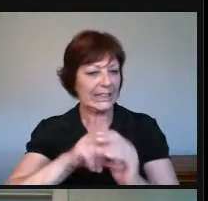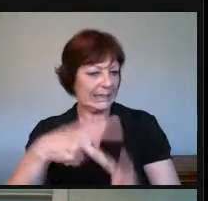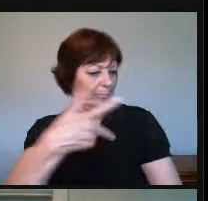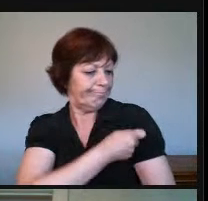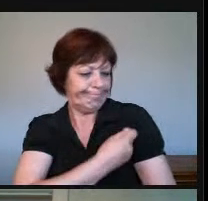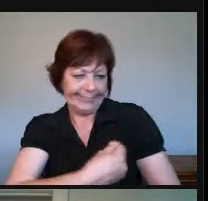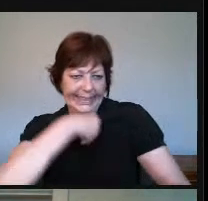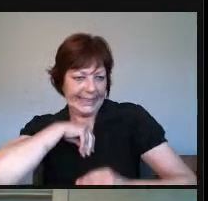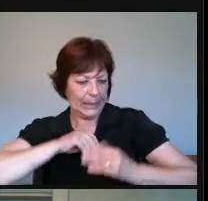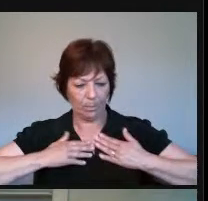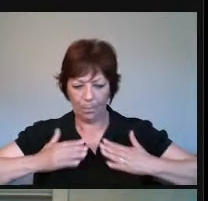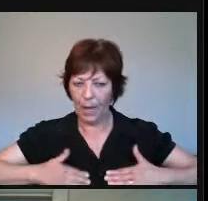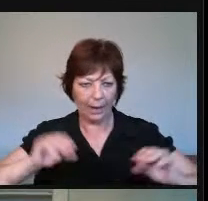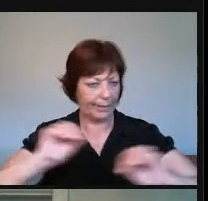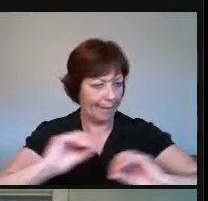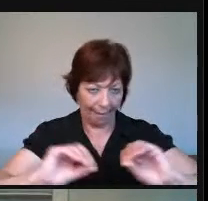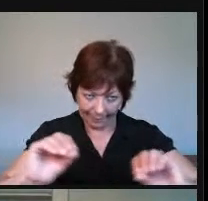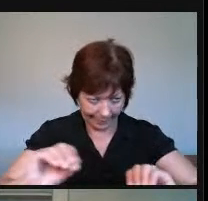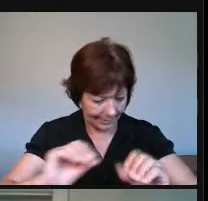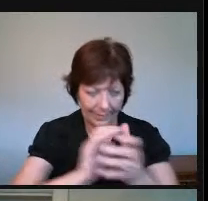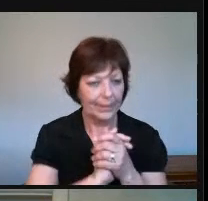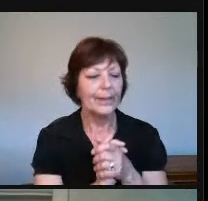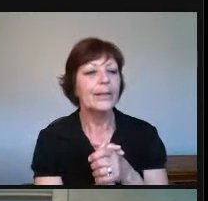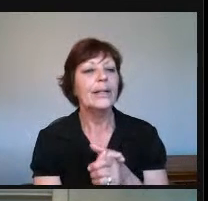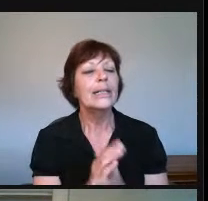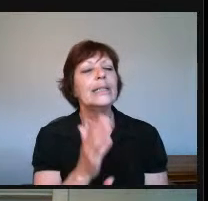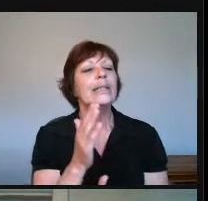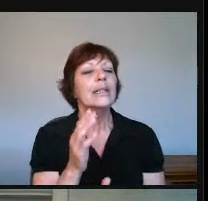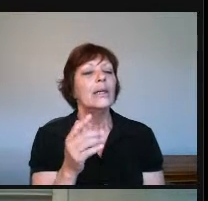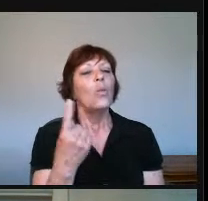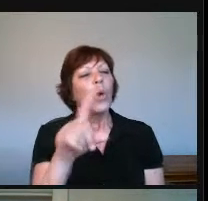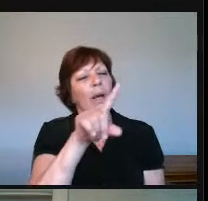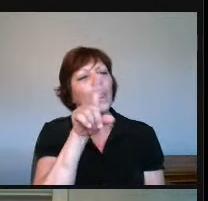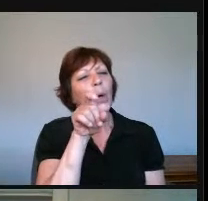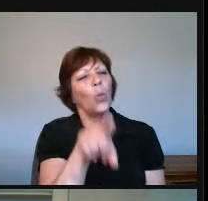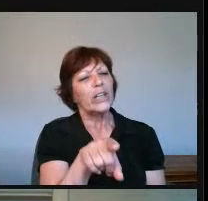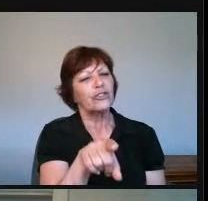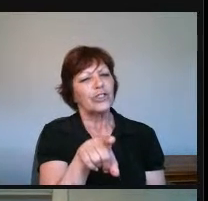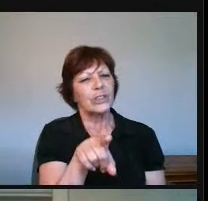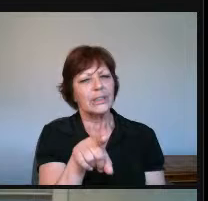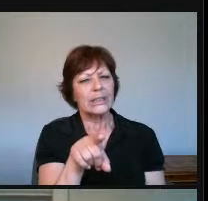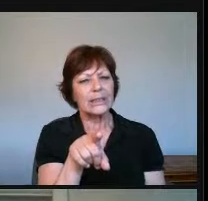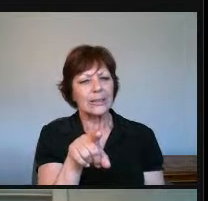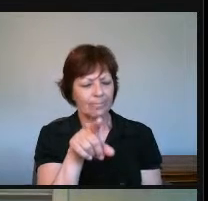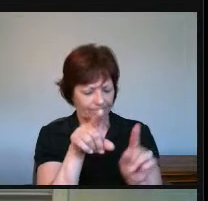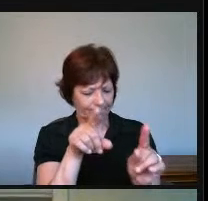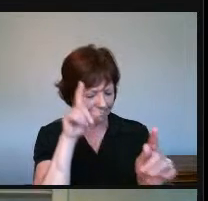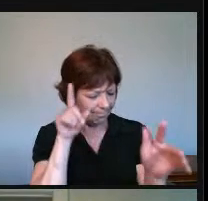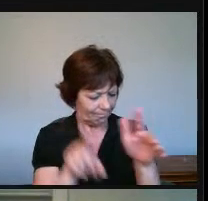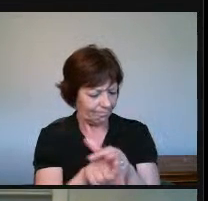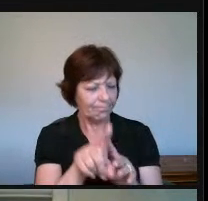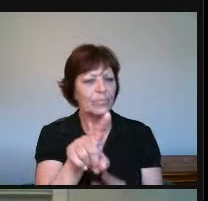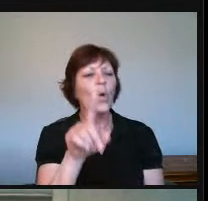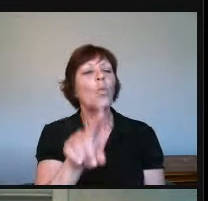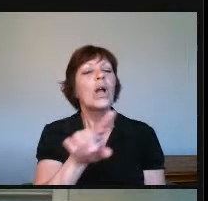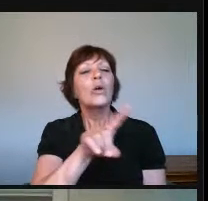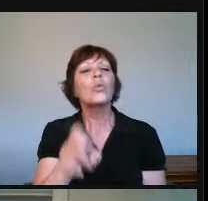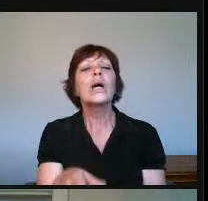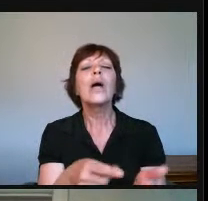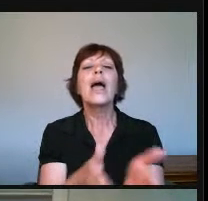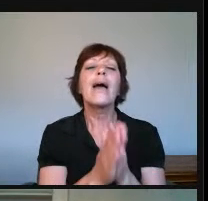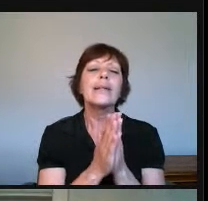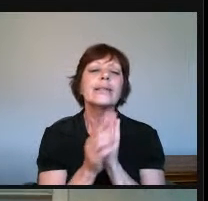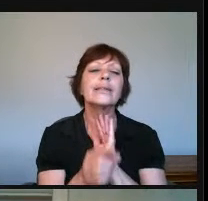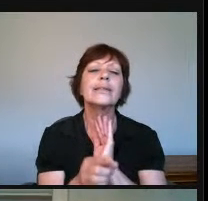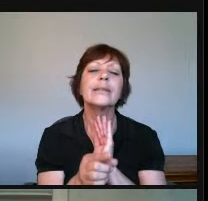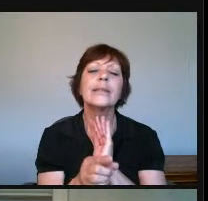otherwise, to the body. One of the questions I had while we're talking about the subject, one of the questions